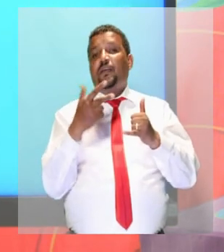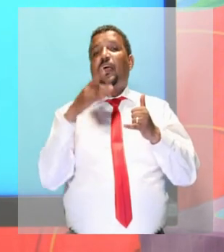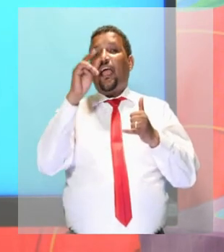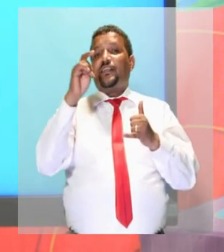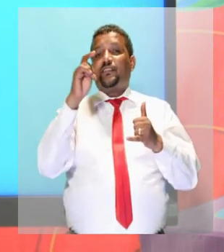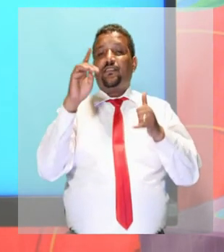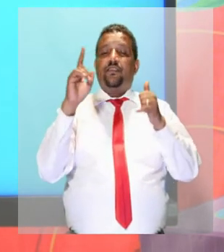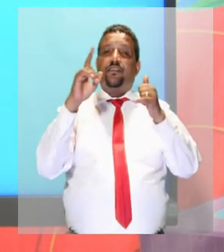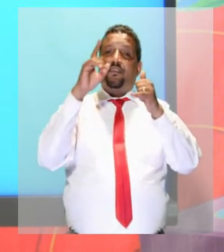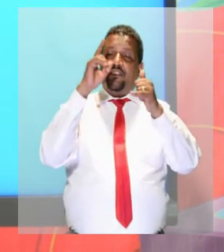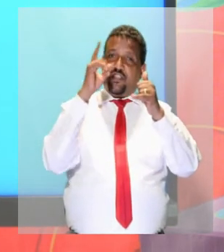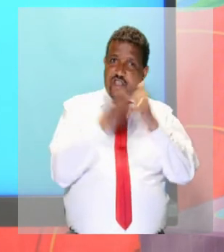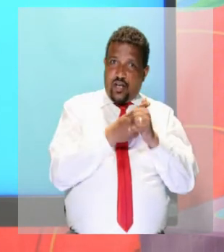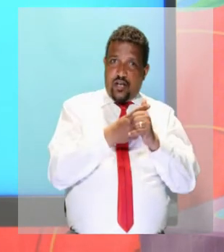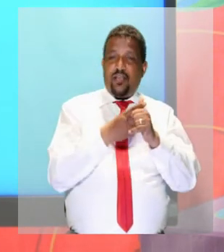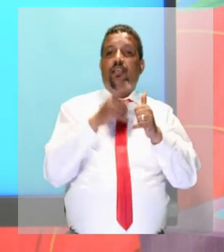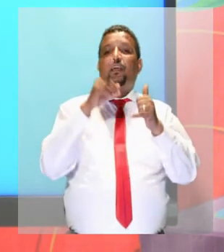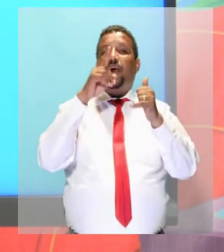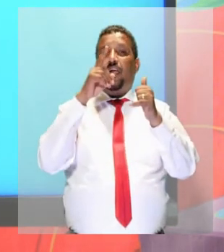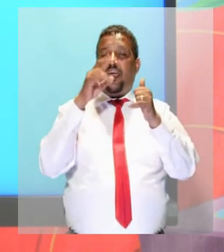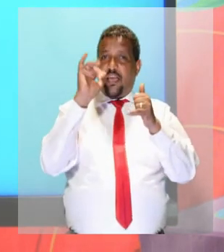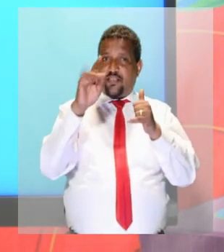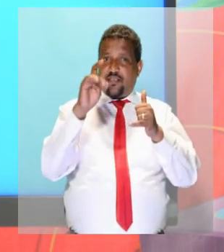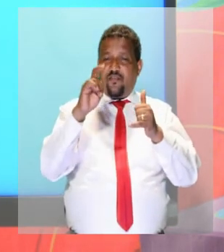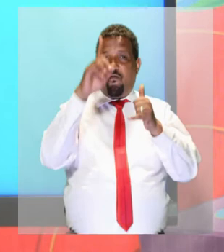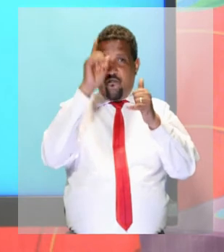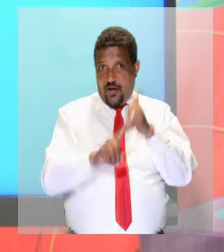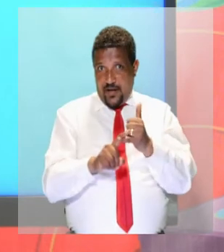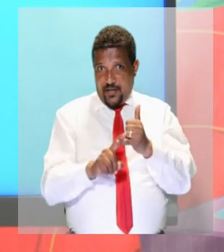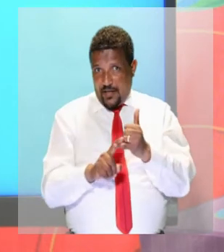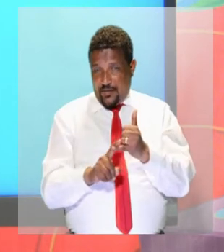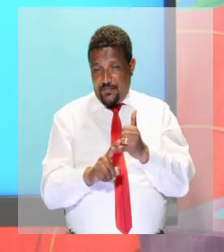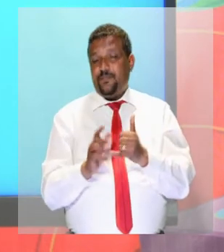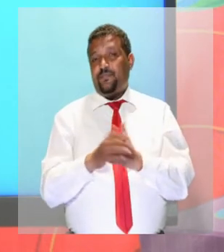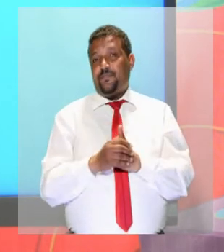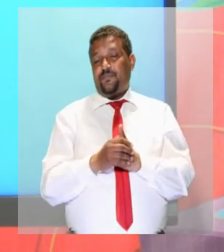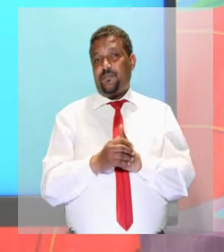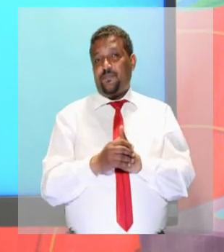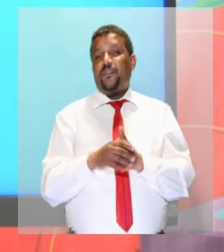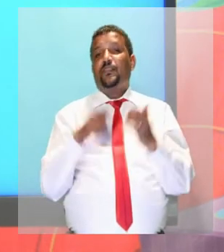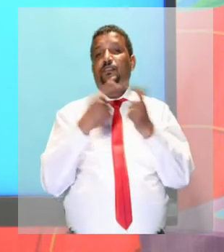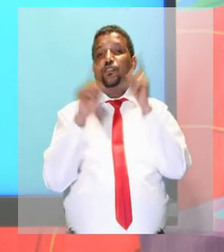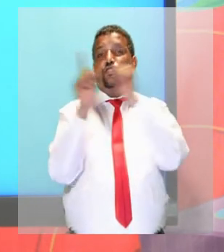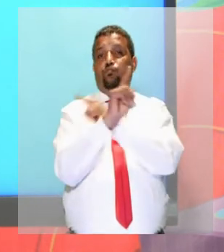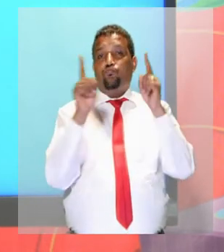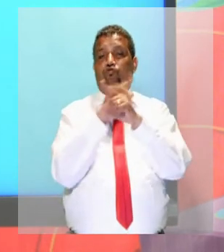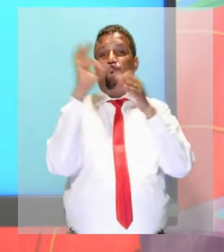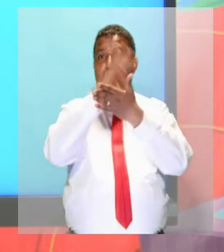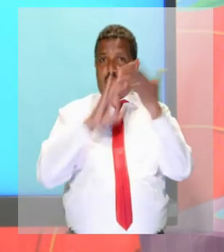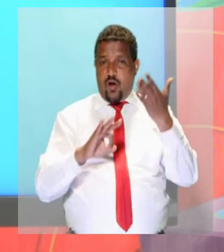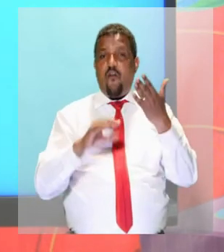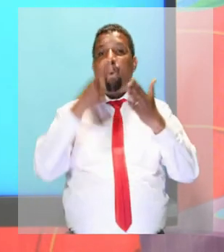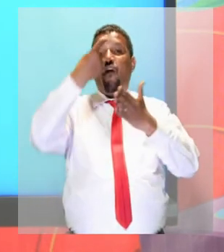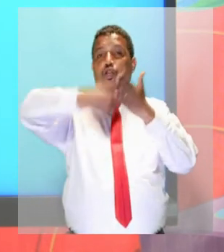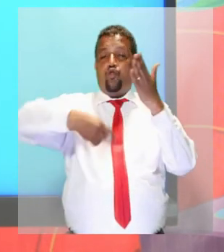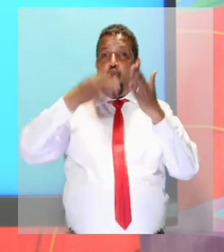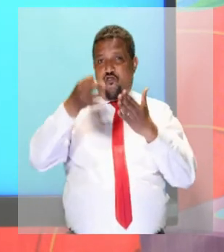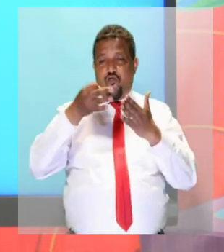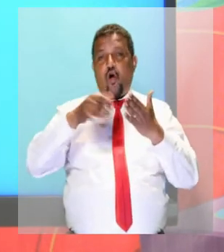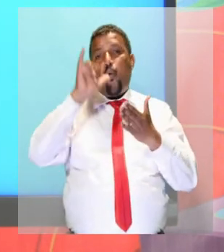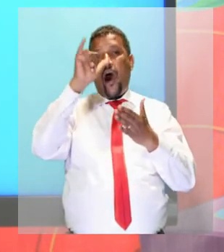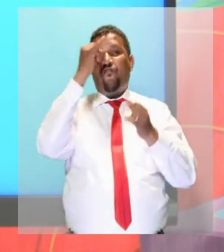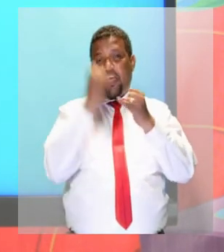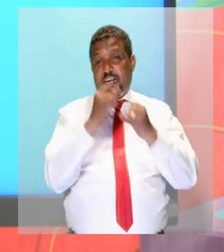this 3 as x final. Then when we substitute on this formula, the value of